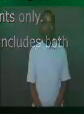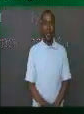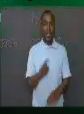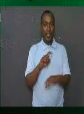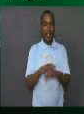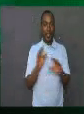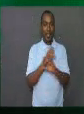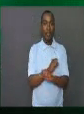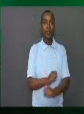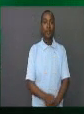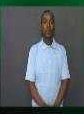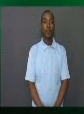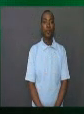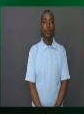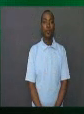Time's up.